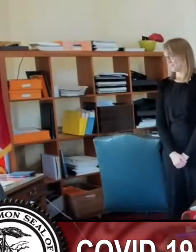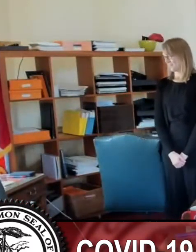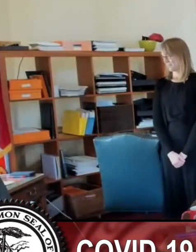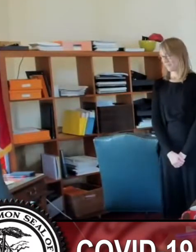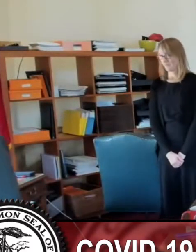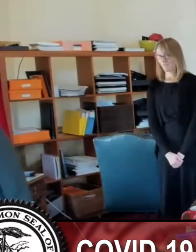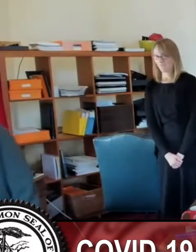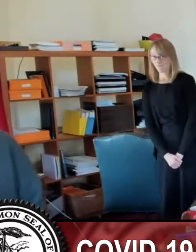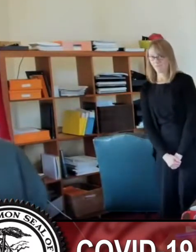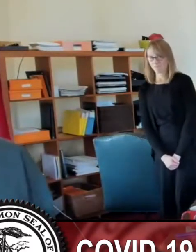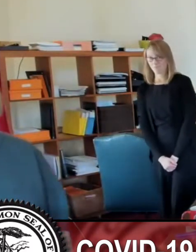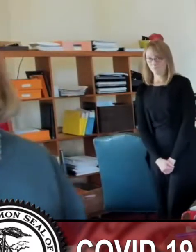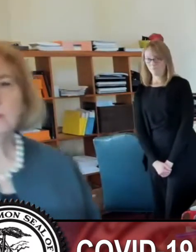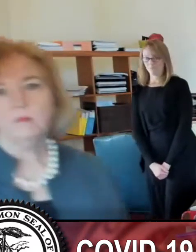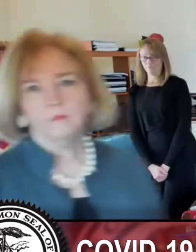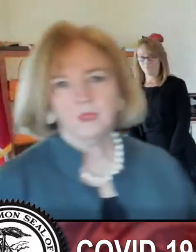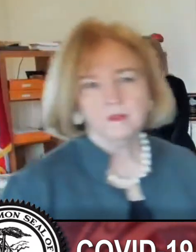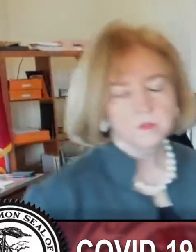There it is.